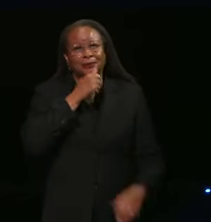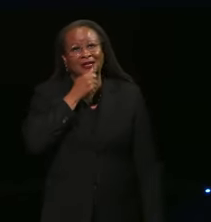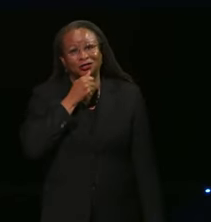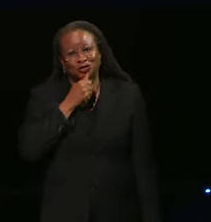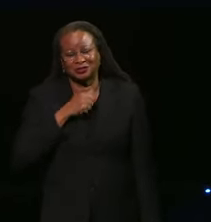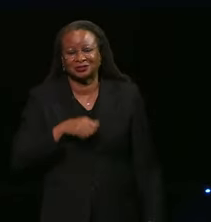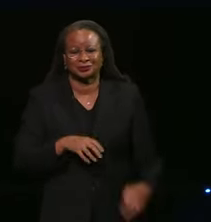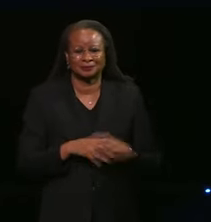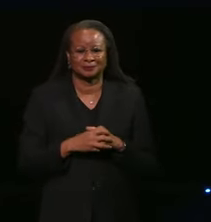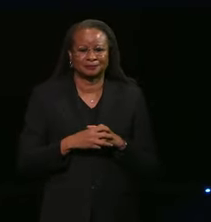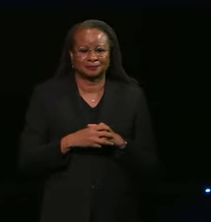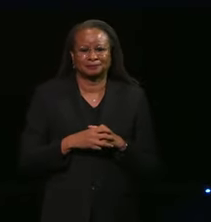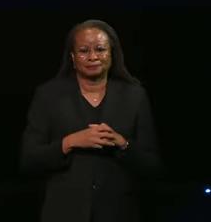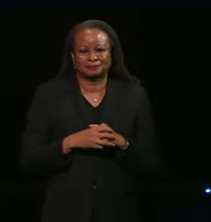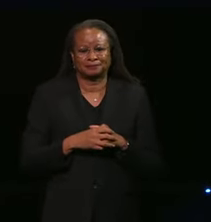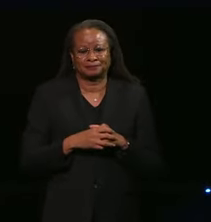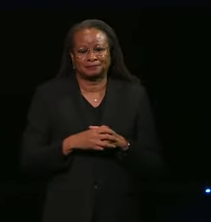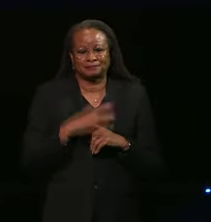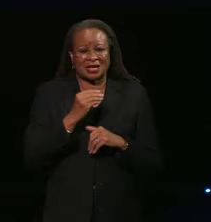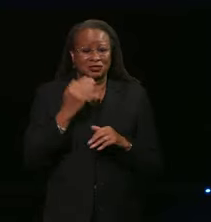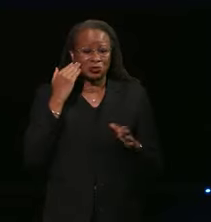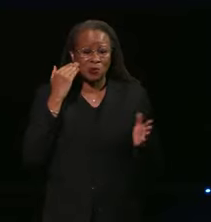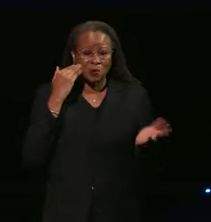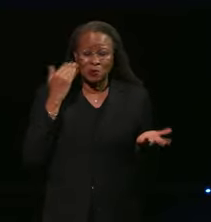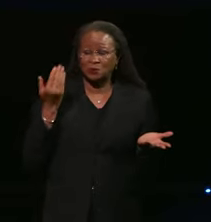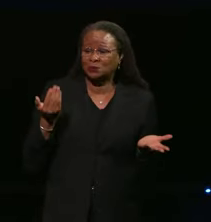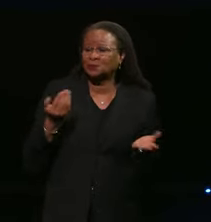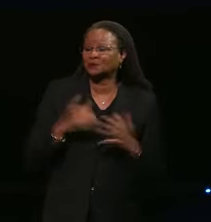patient. And, you know,